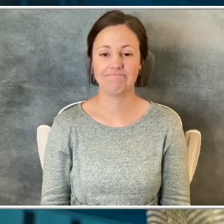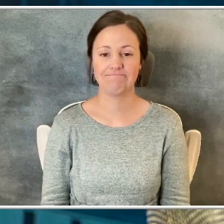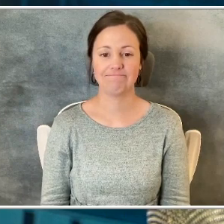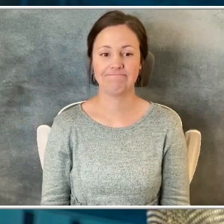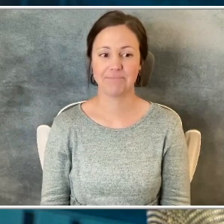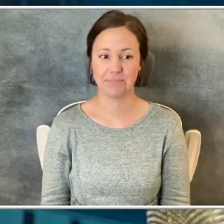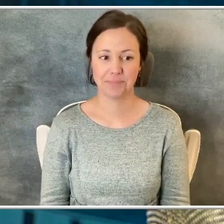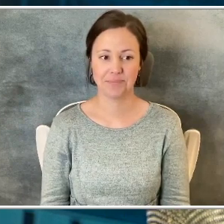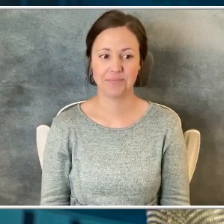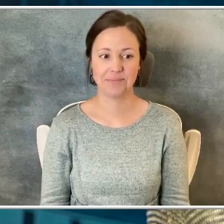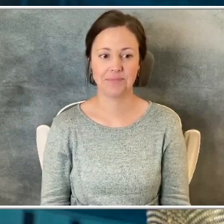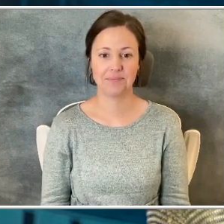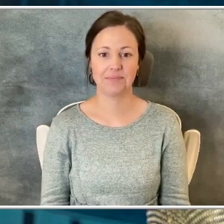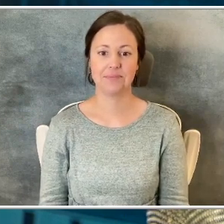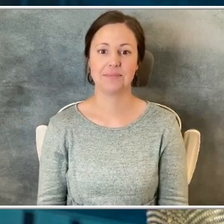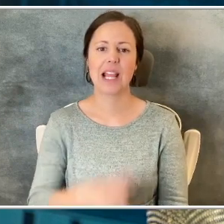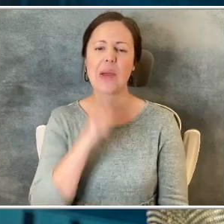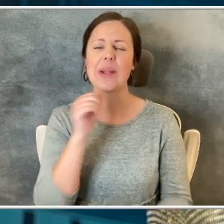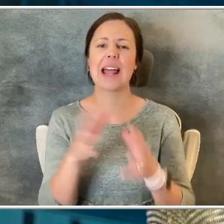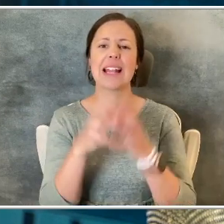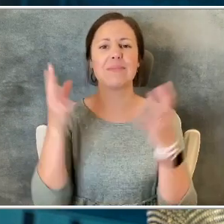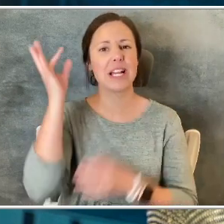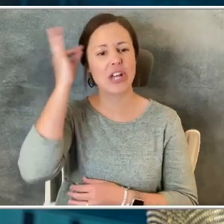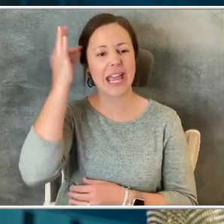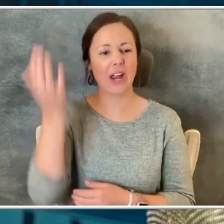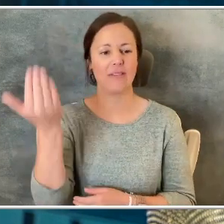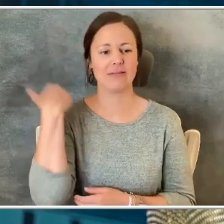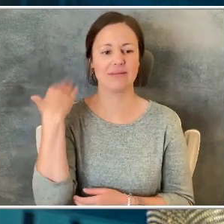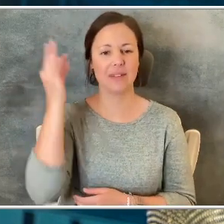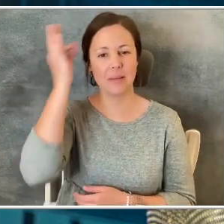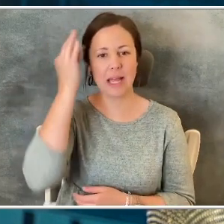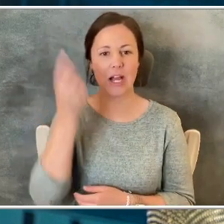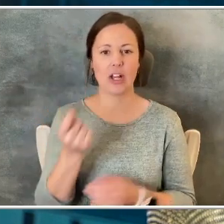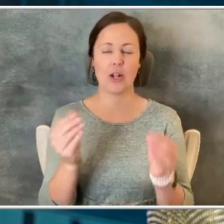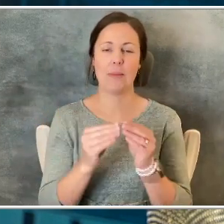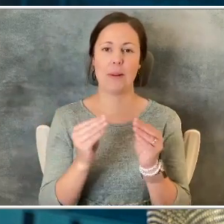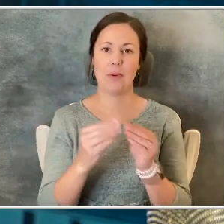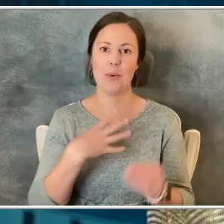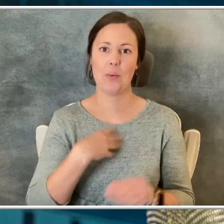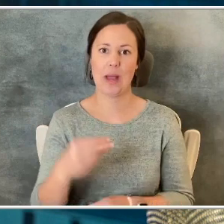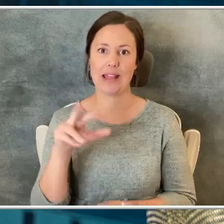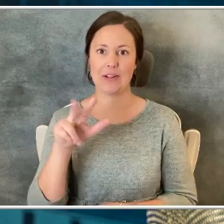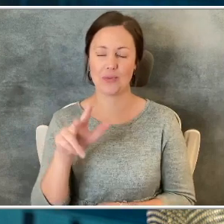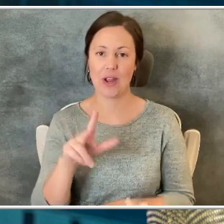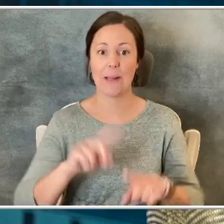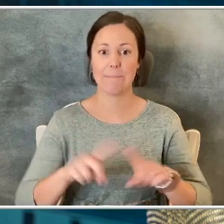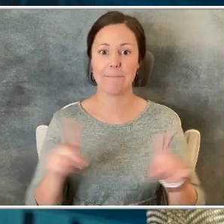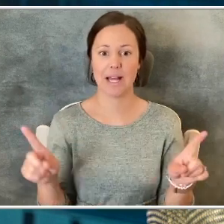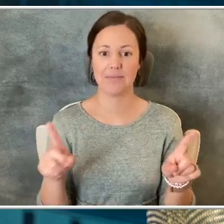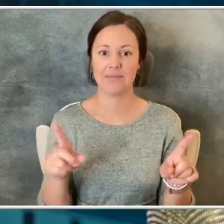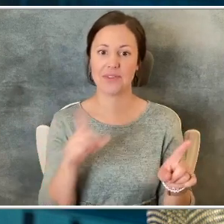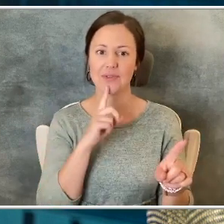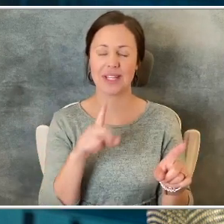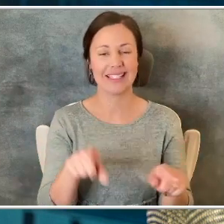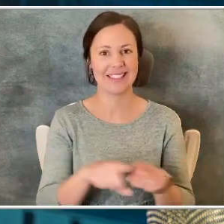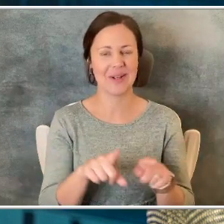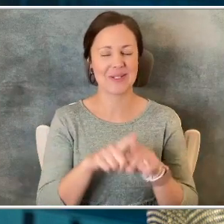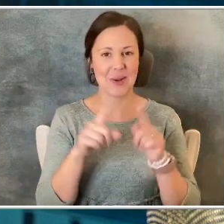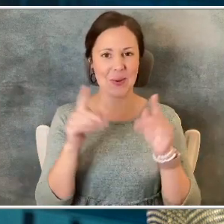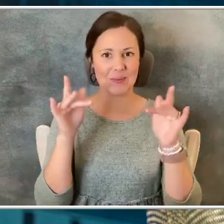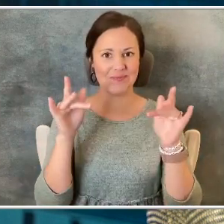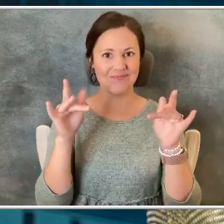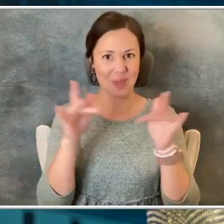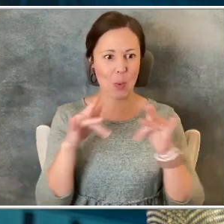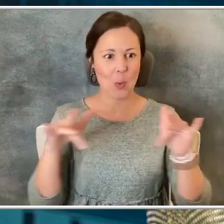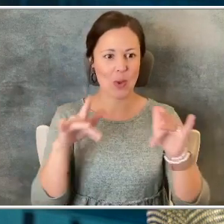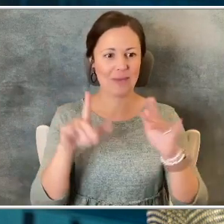I don't have as much hair as I used to. The hair I have is a little whiter or grayer and rapidly receding, I'm afraid. But I've been in medicine for a